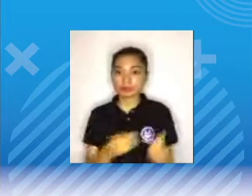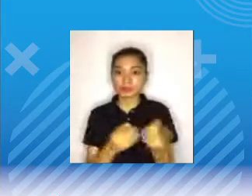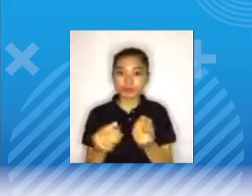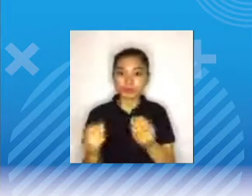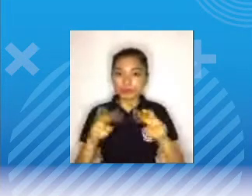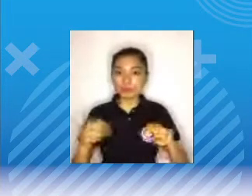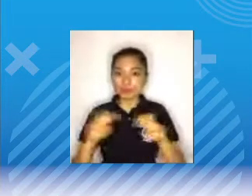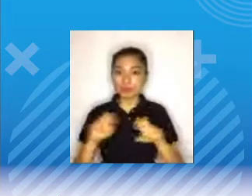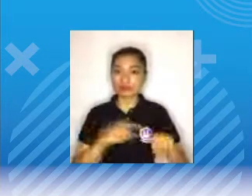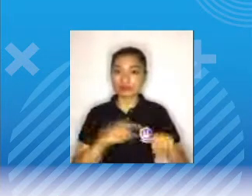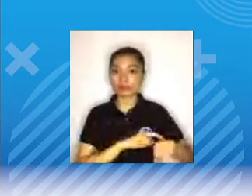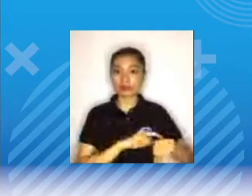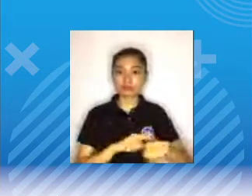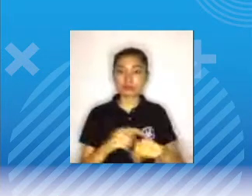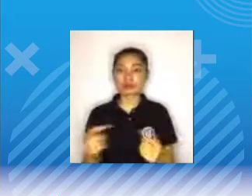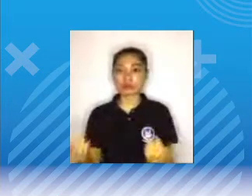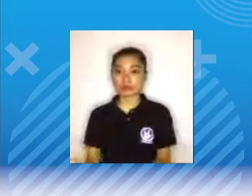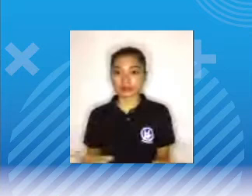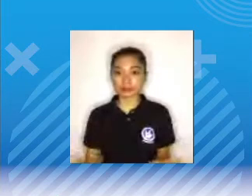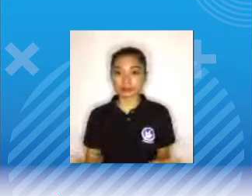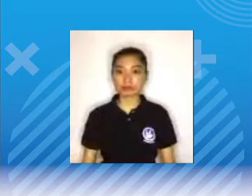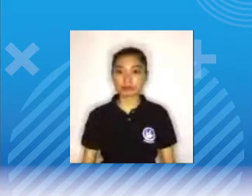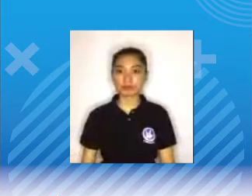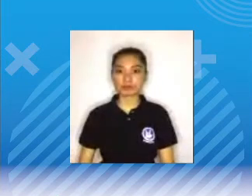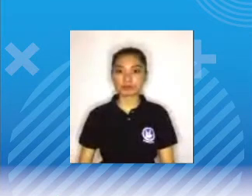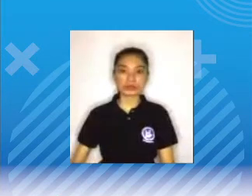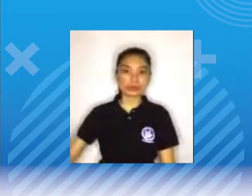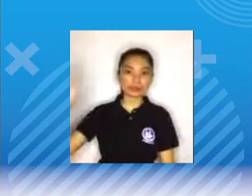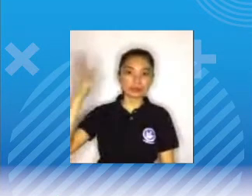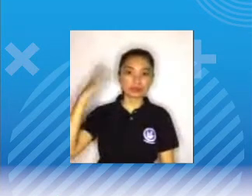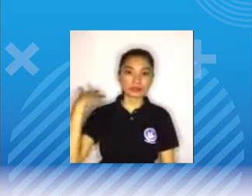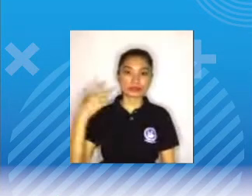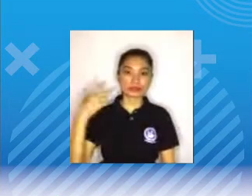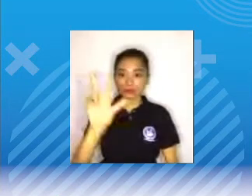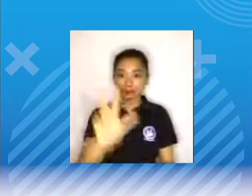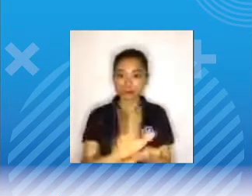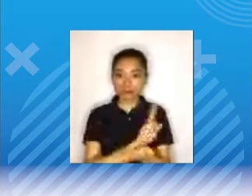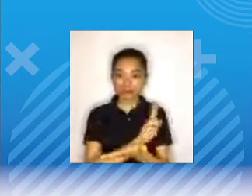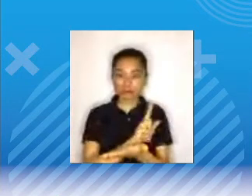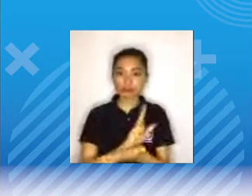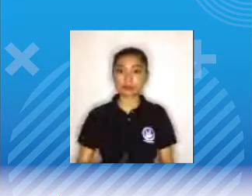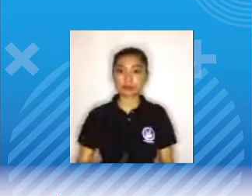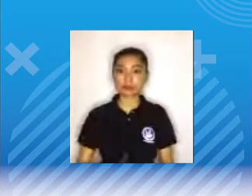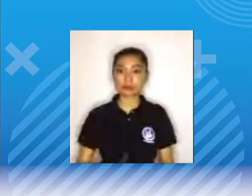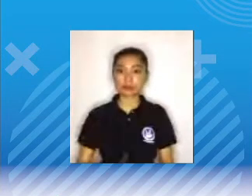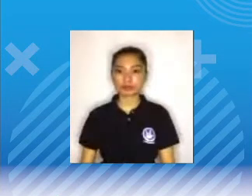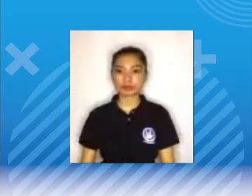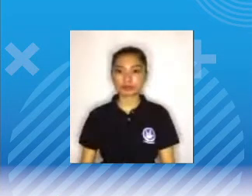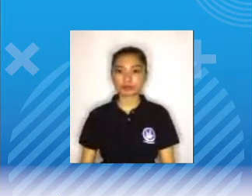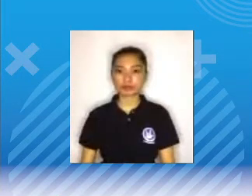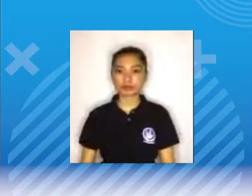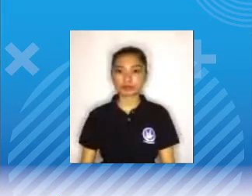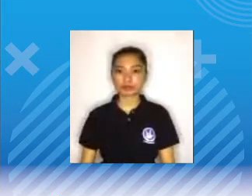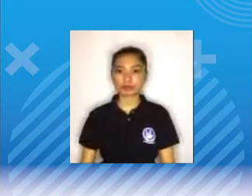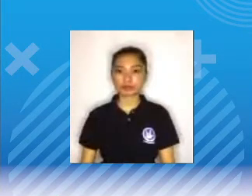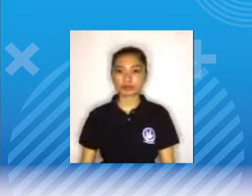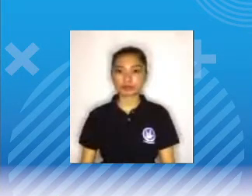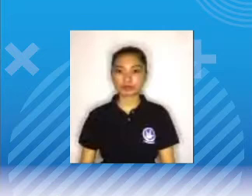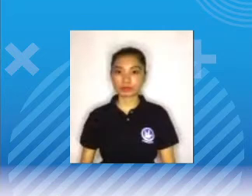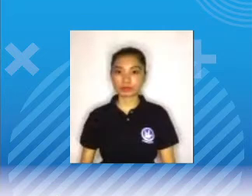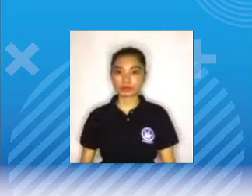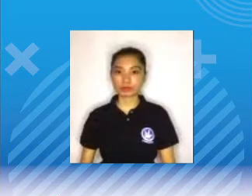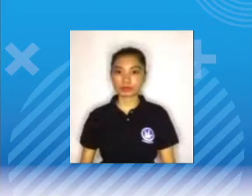last 3 weeks ago, so that we sustain our effort to support